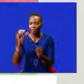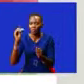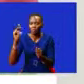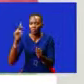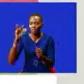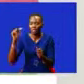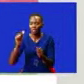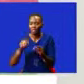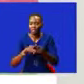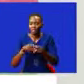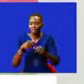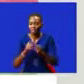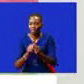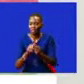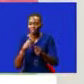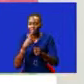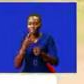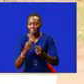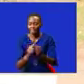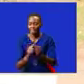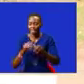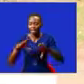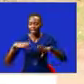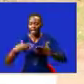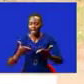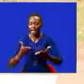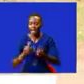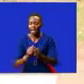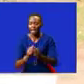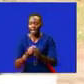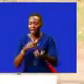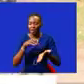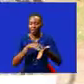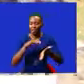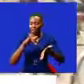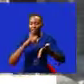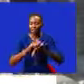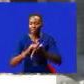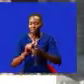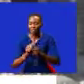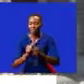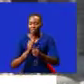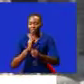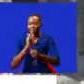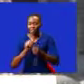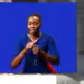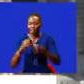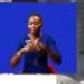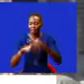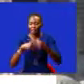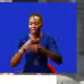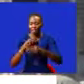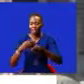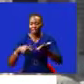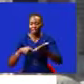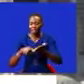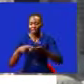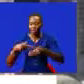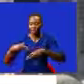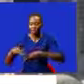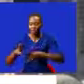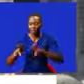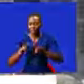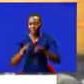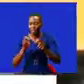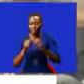Okia lero ne Kala TV kaka tesend yiengo nyamburko noero en mogeri e lony manyasani kendo bedo